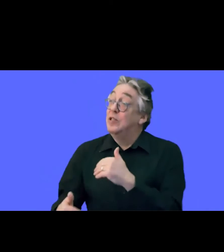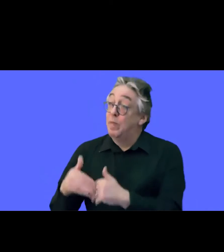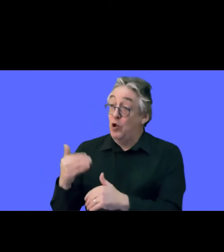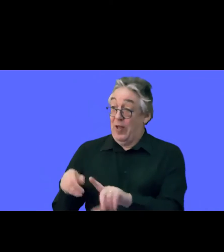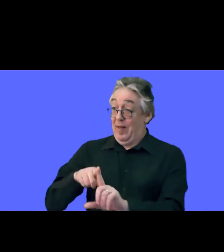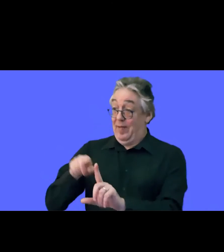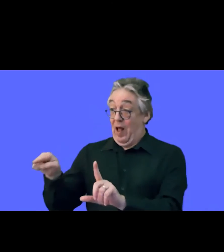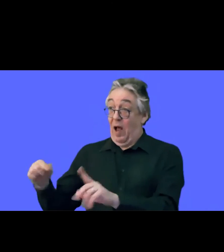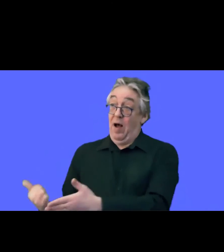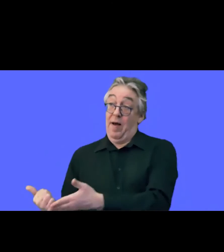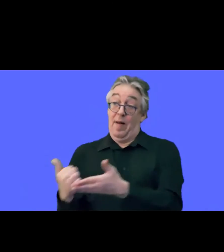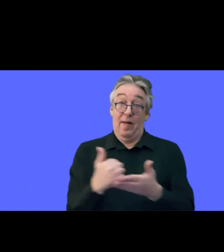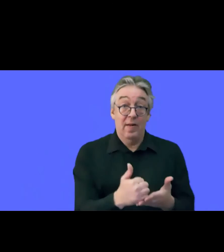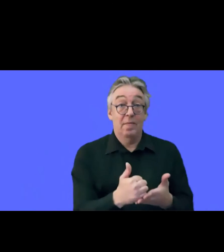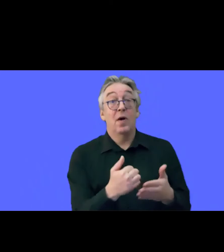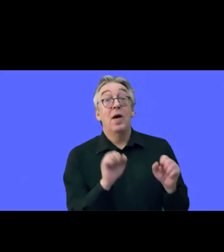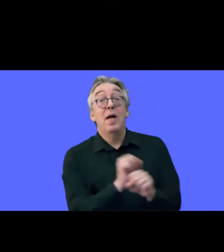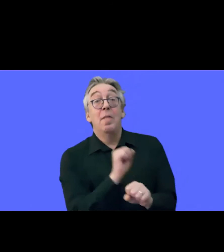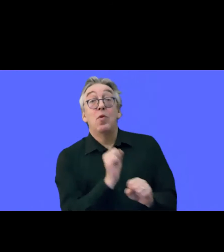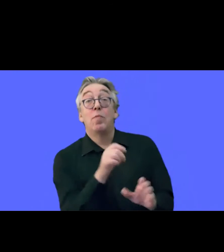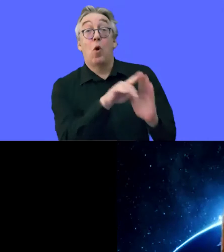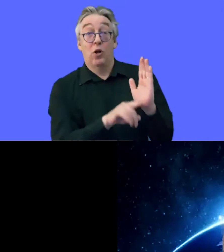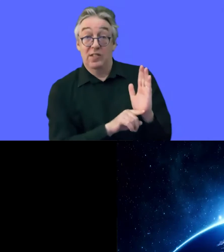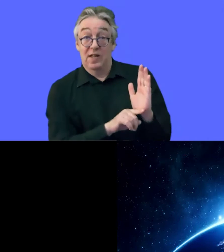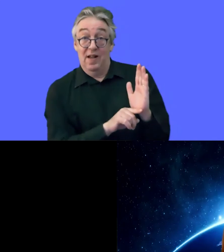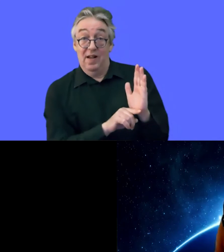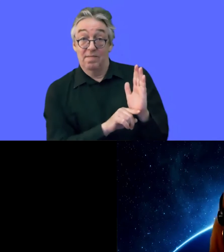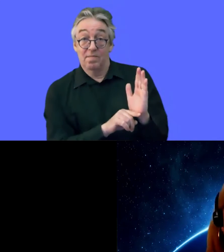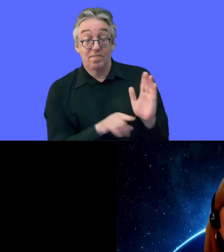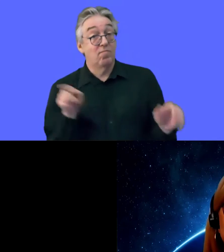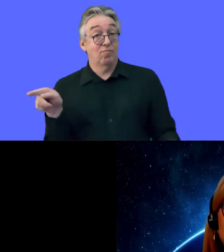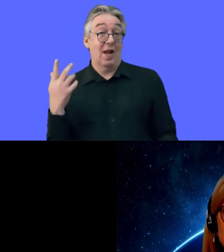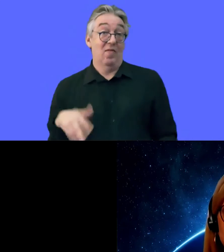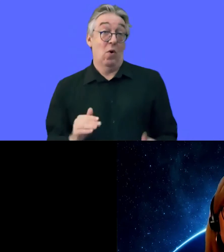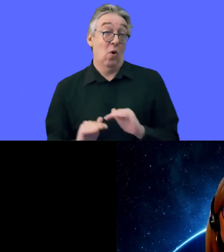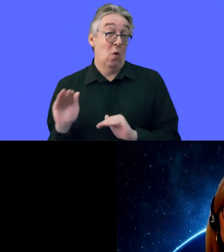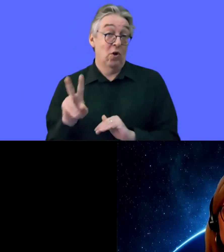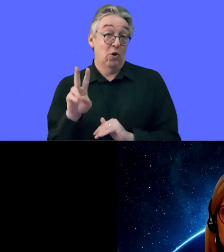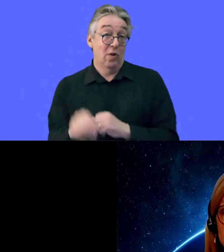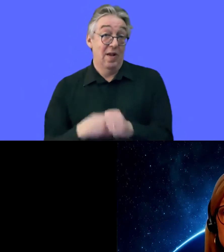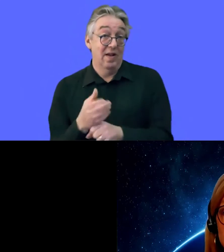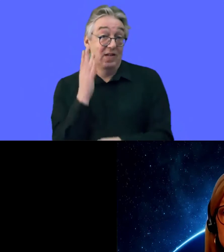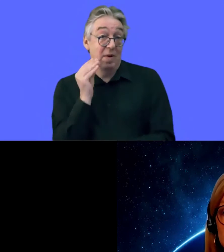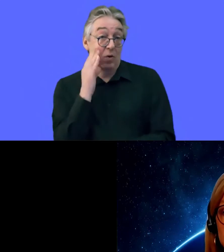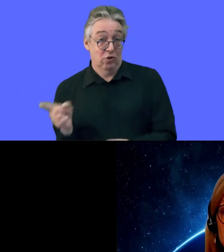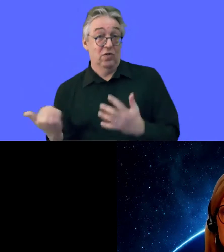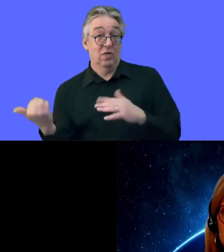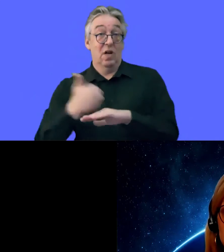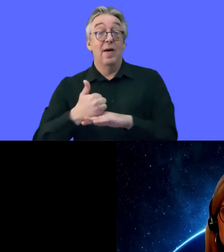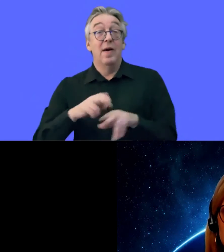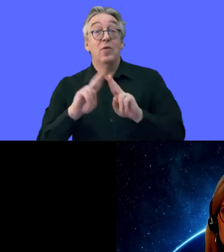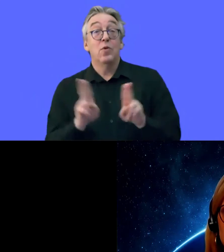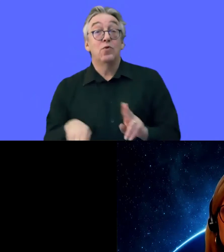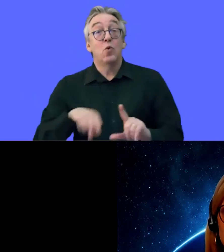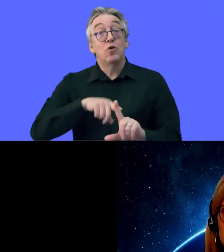and interventions. Valentina has over 23 years of experience at ILO, developing international statistical standards in